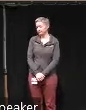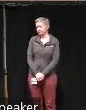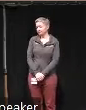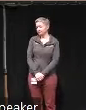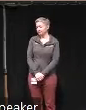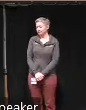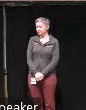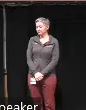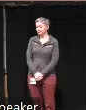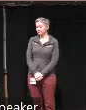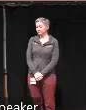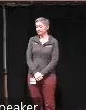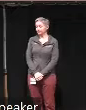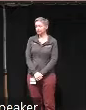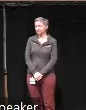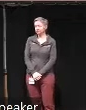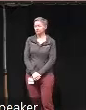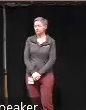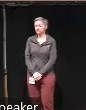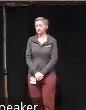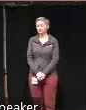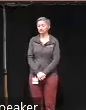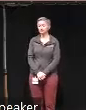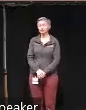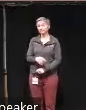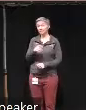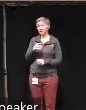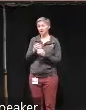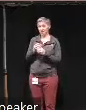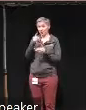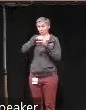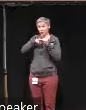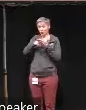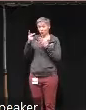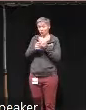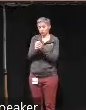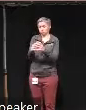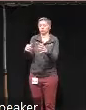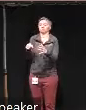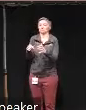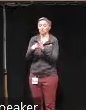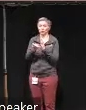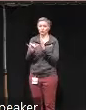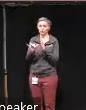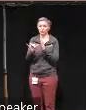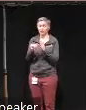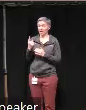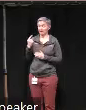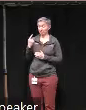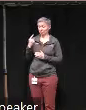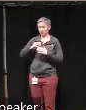The research growth also has been impressive, as we have now hit last year $21